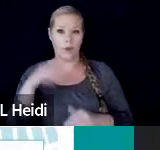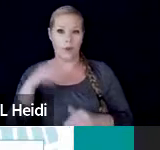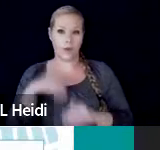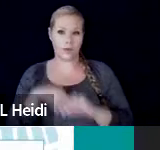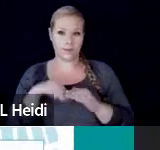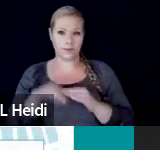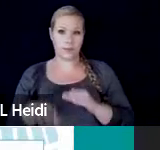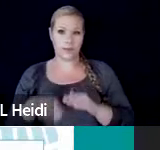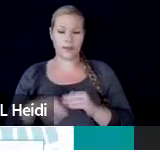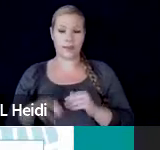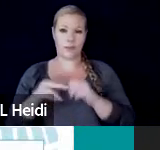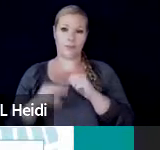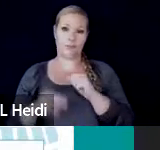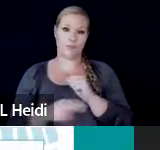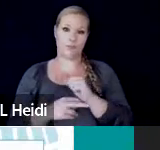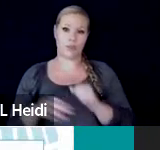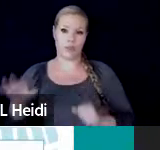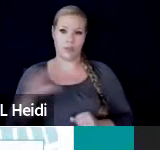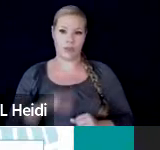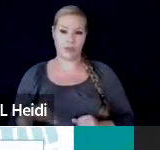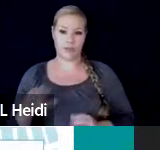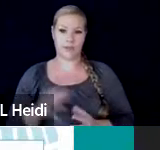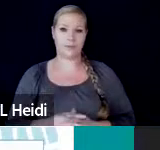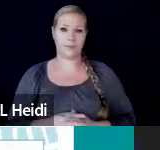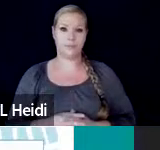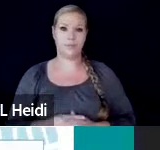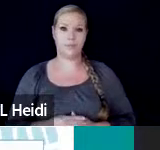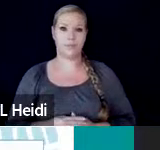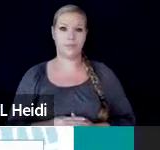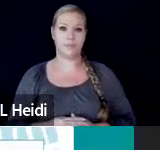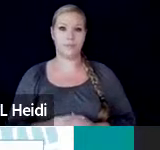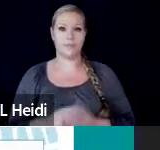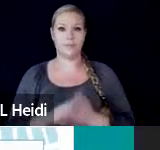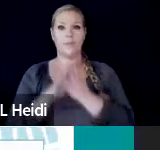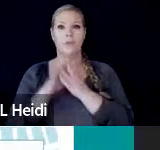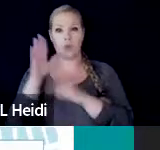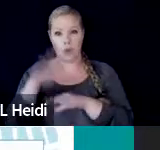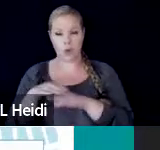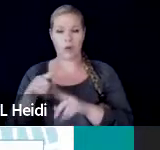from the Bridgeton area and onto MLK.